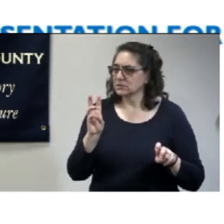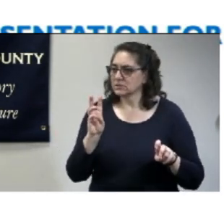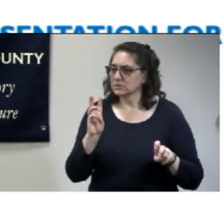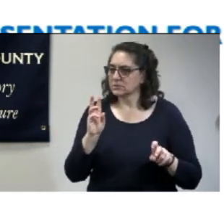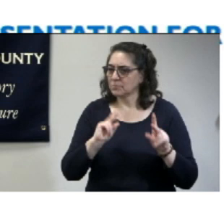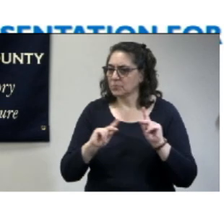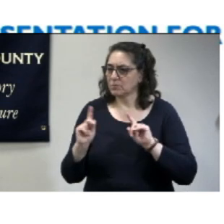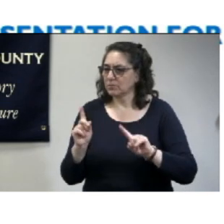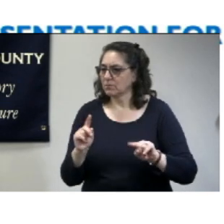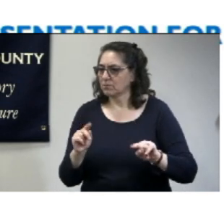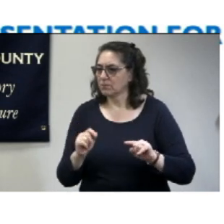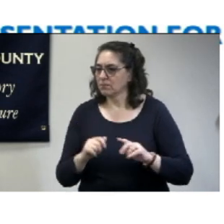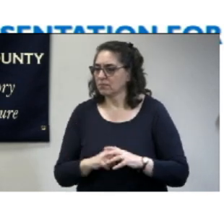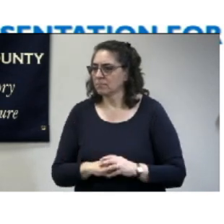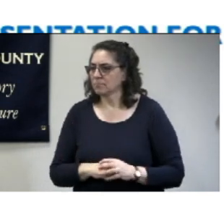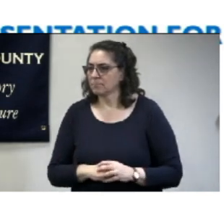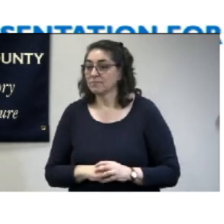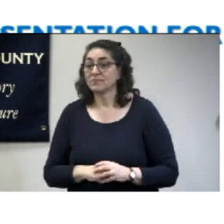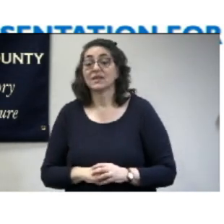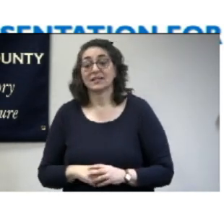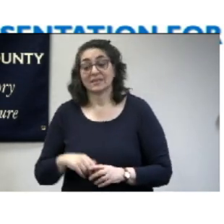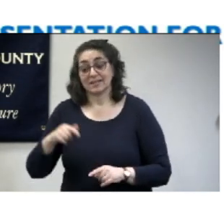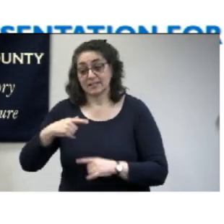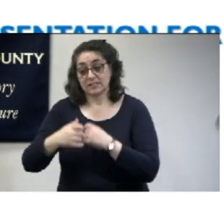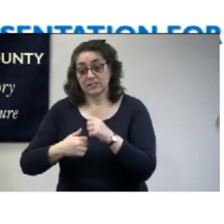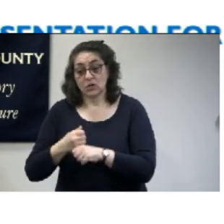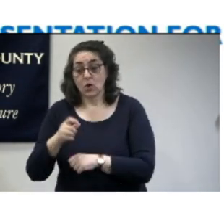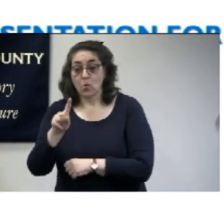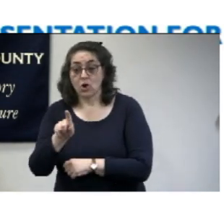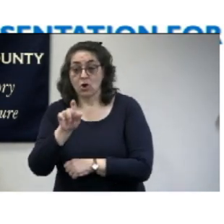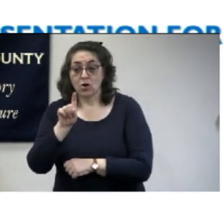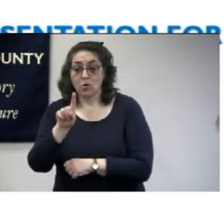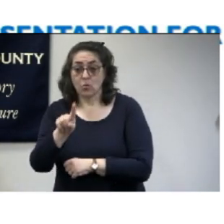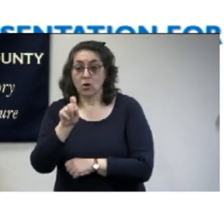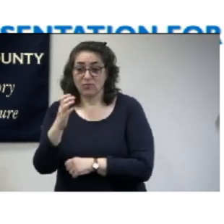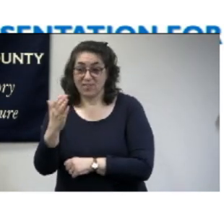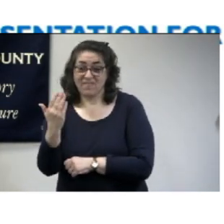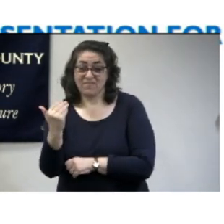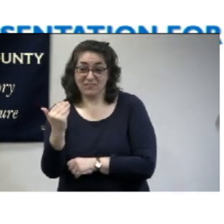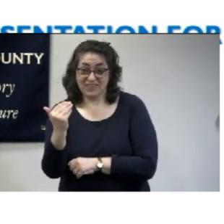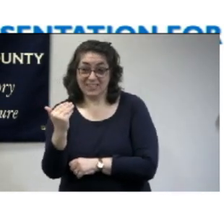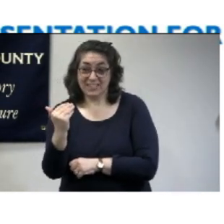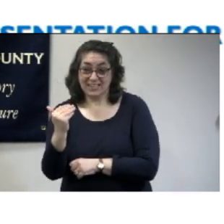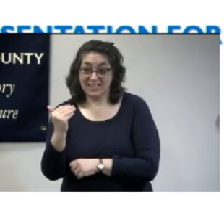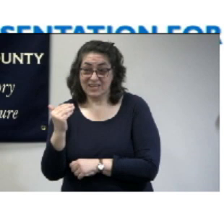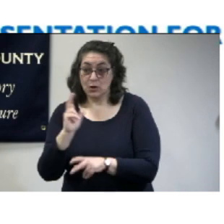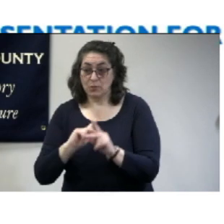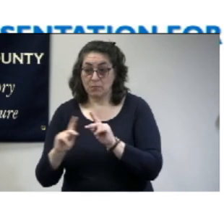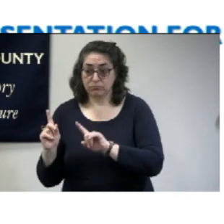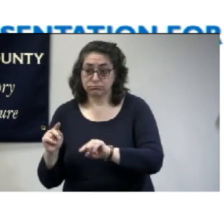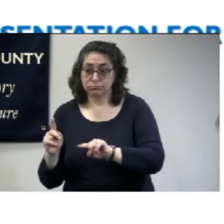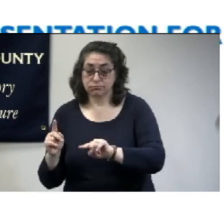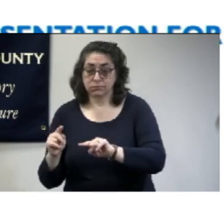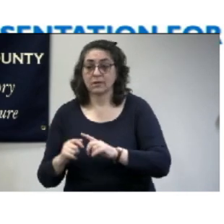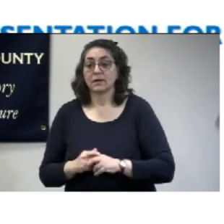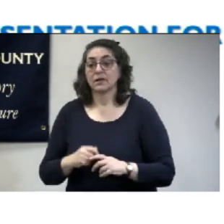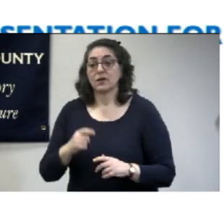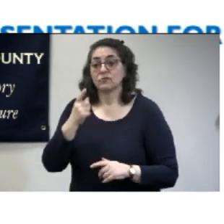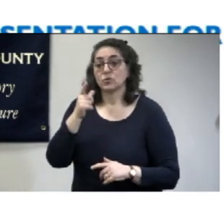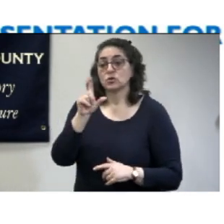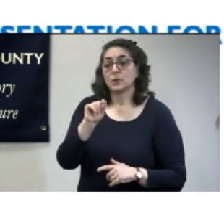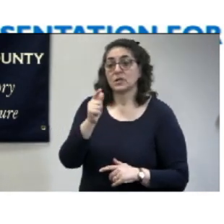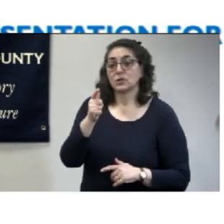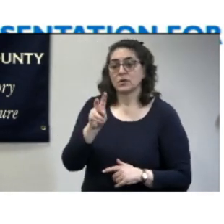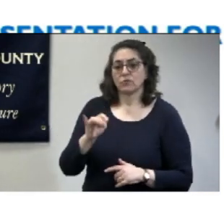we had 115 attendees. And obviously for 2024, we're planning to do our third annual